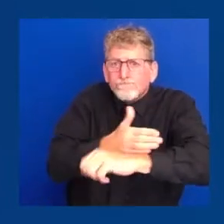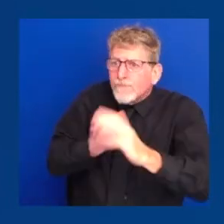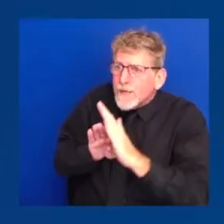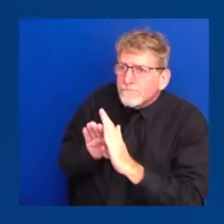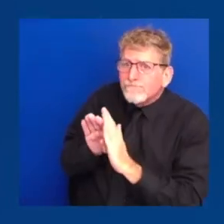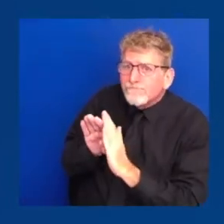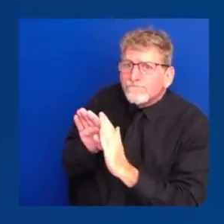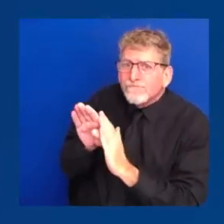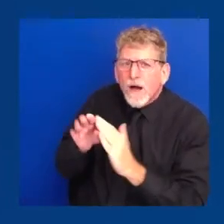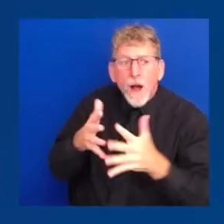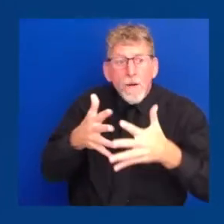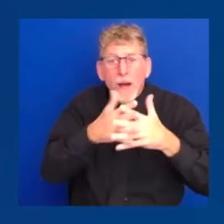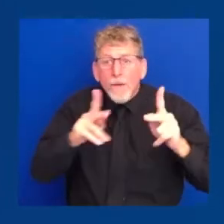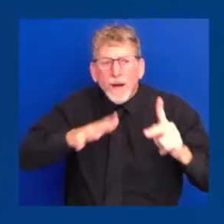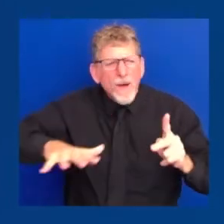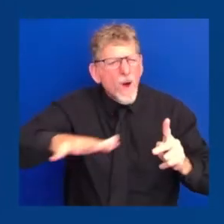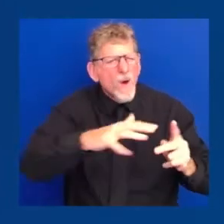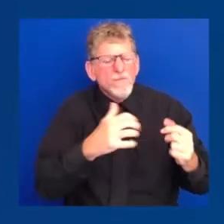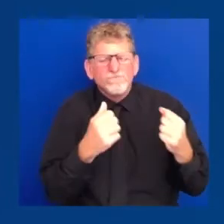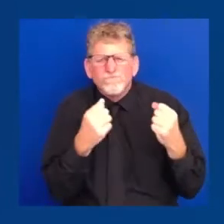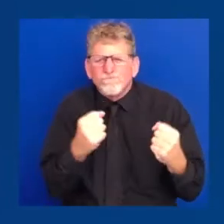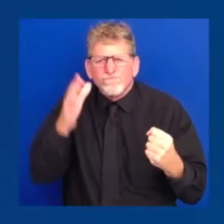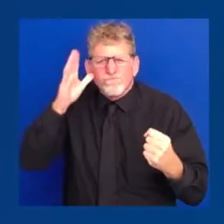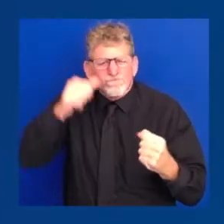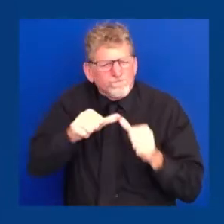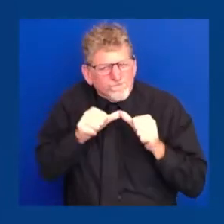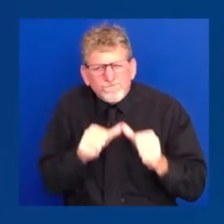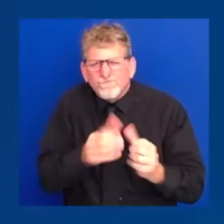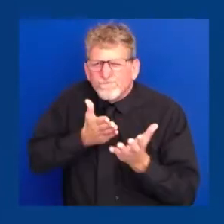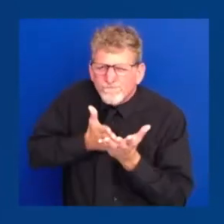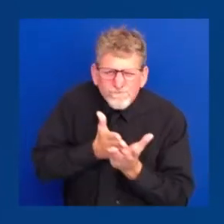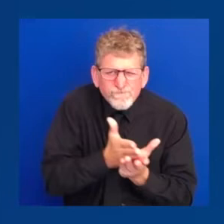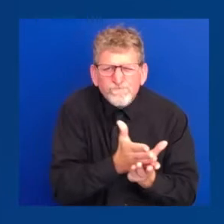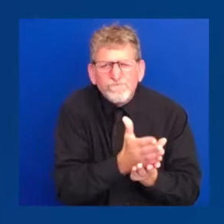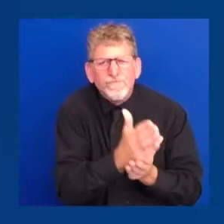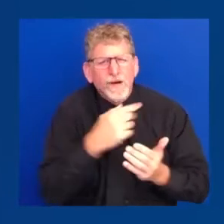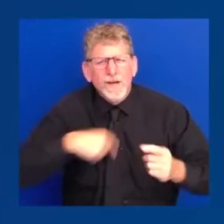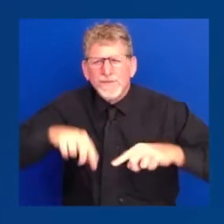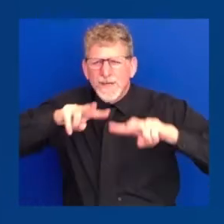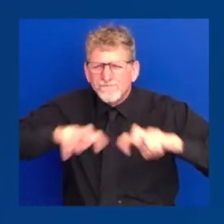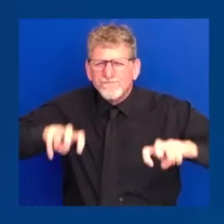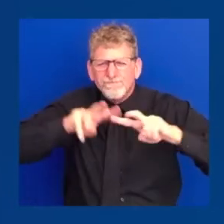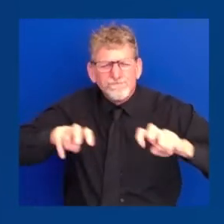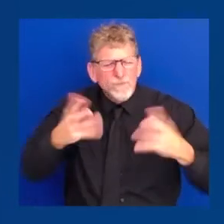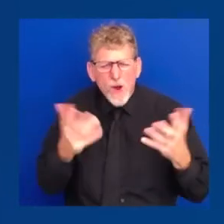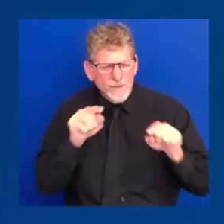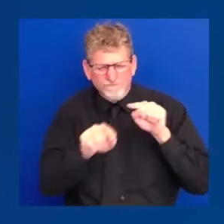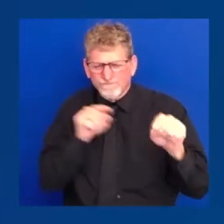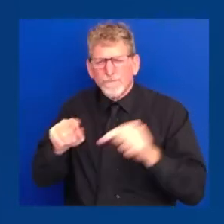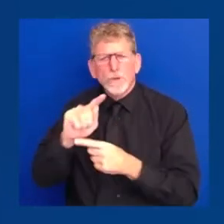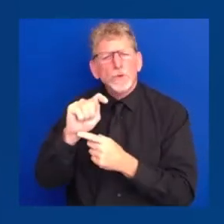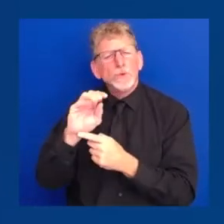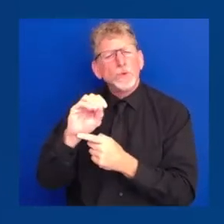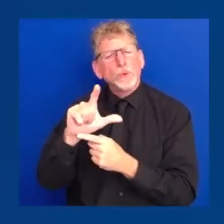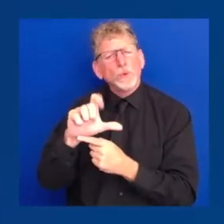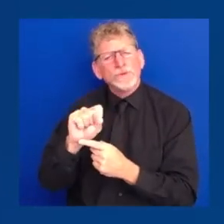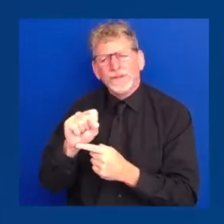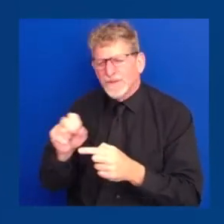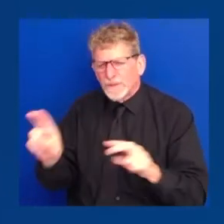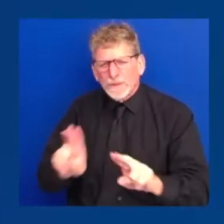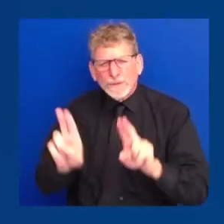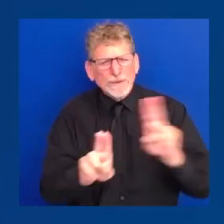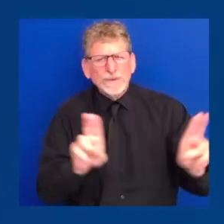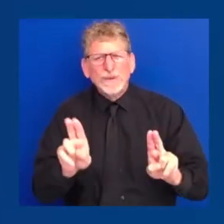to protect ourselves widely available, we are moving forward safely, getting back to our more normal